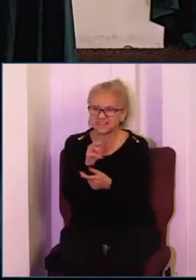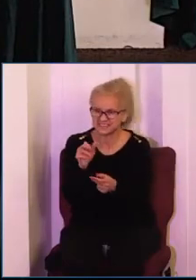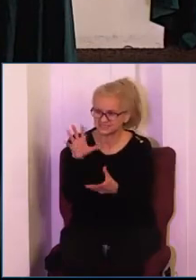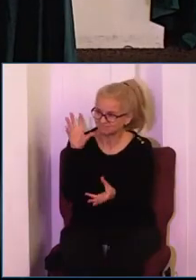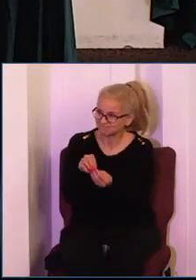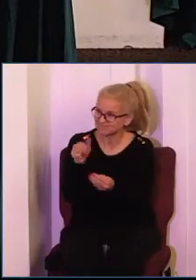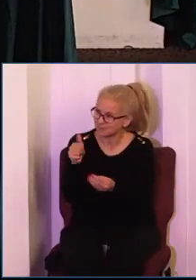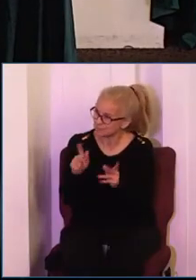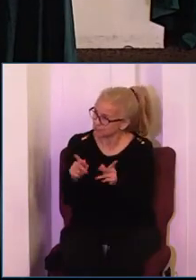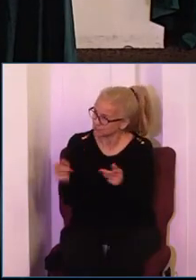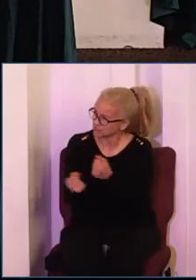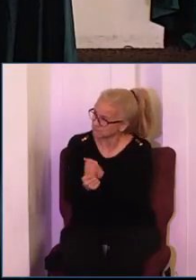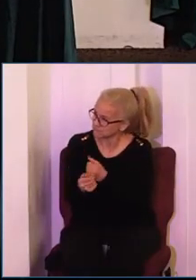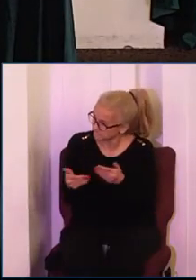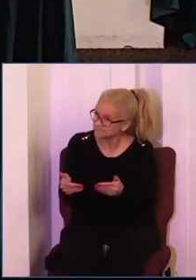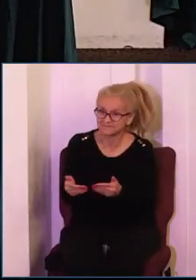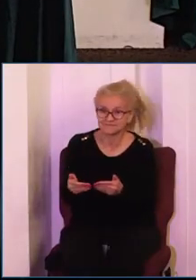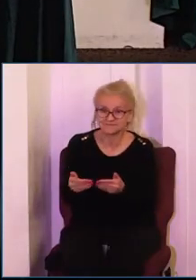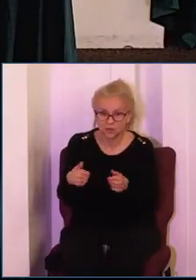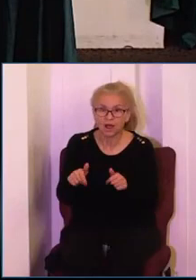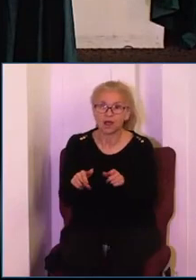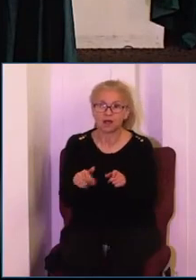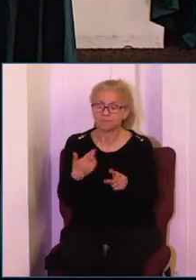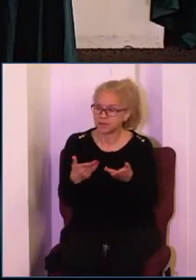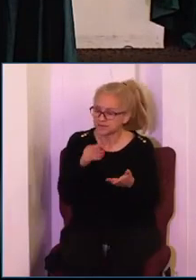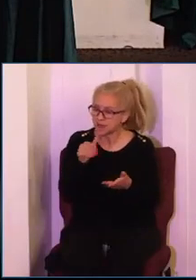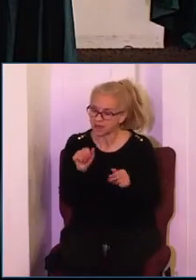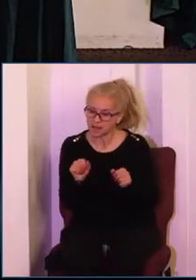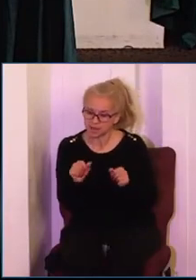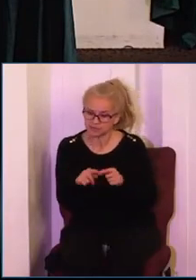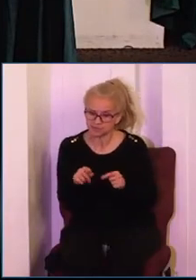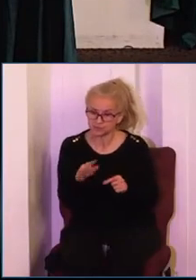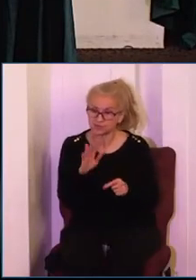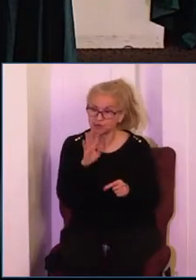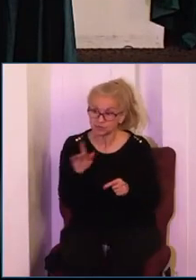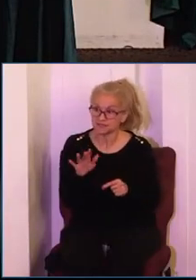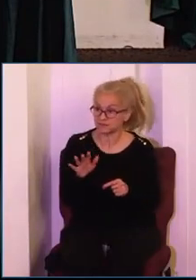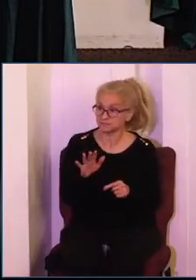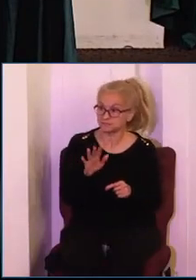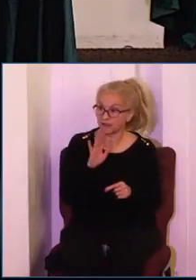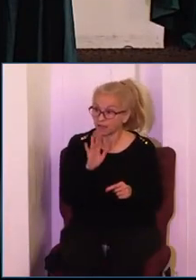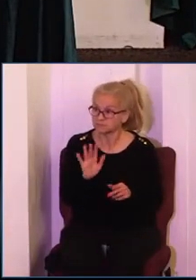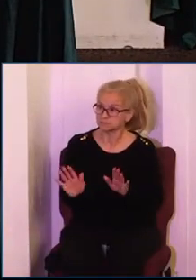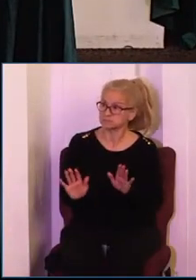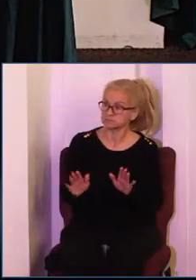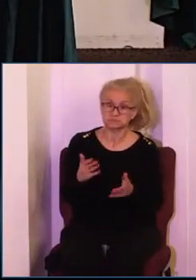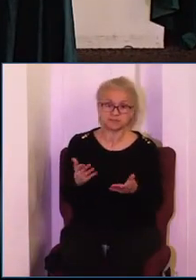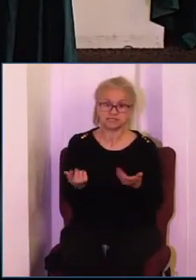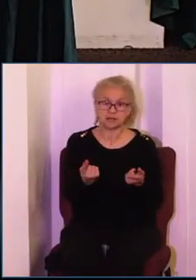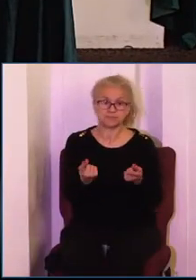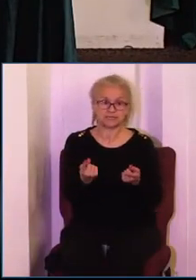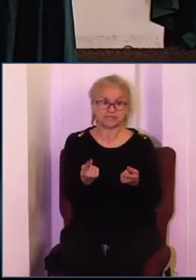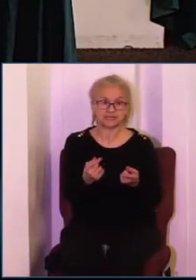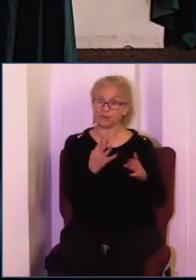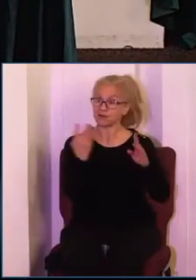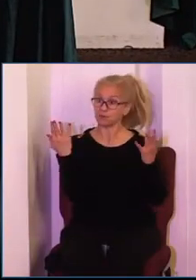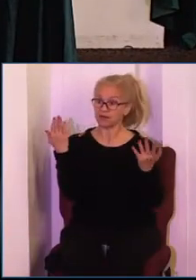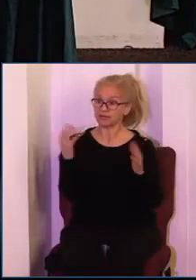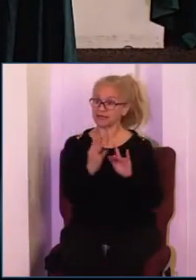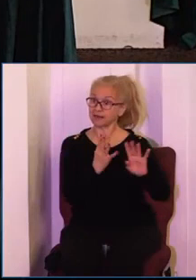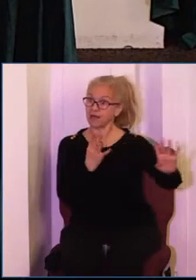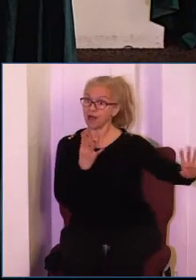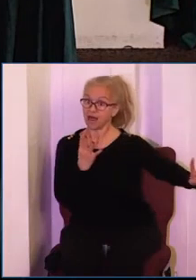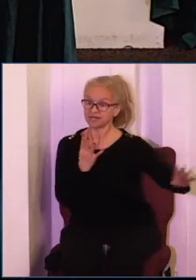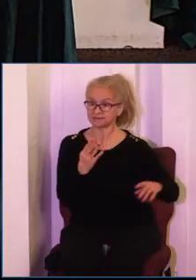love. He said we may not even be able to speak to them. It may be someone in line at